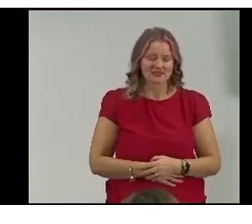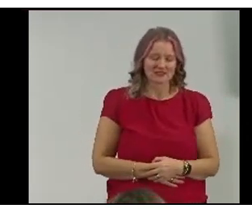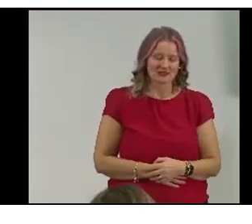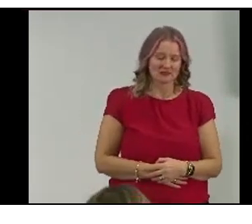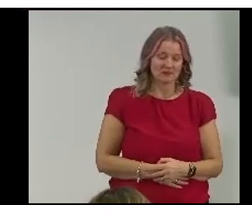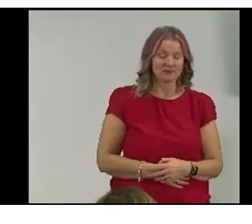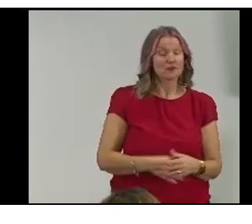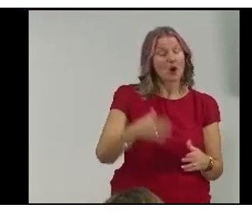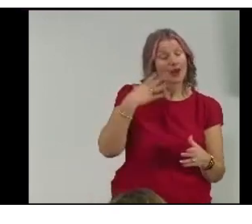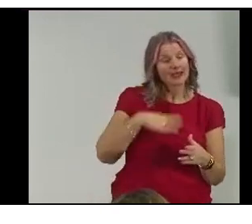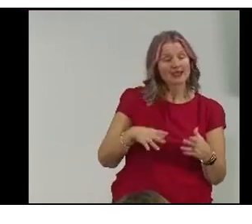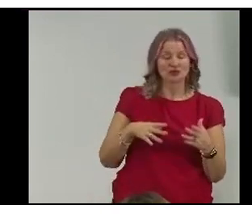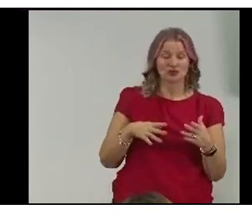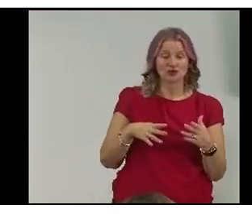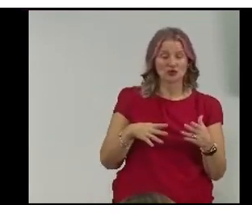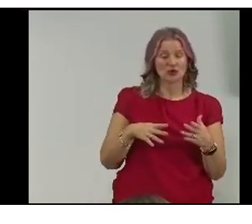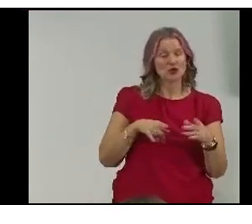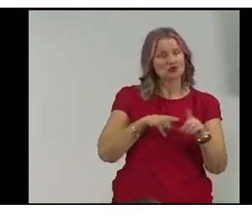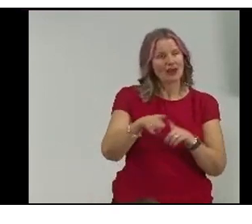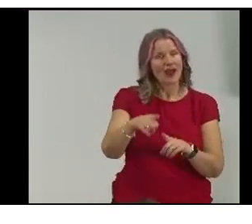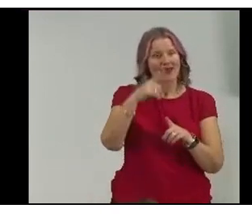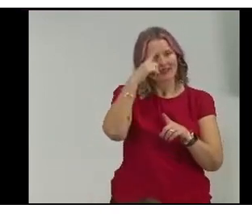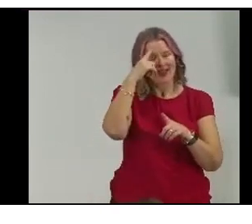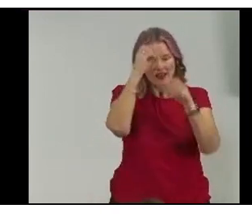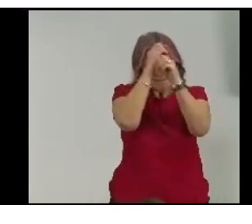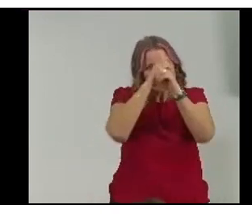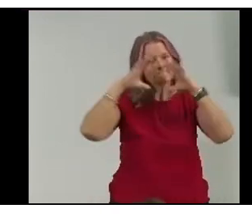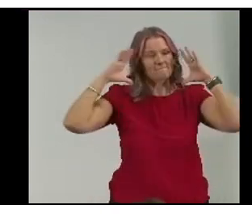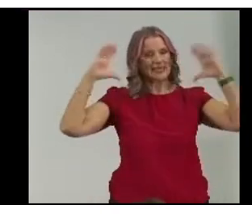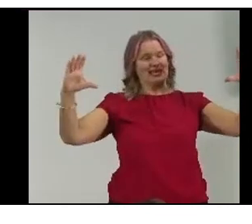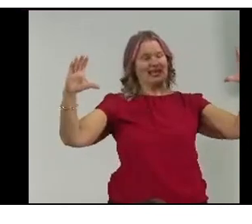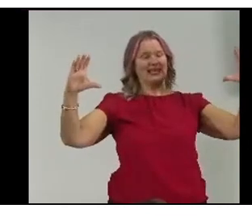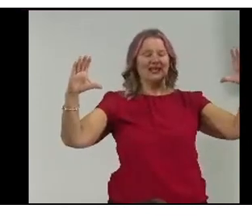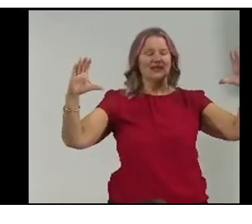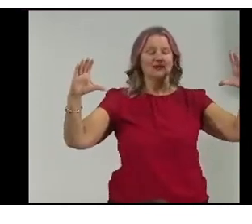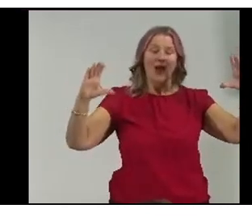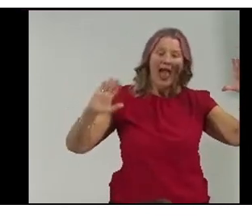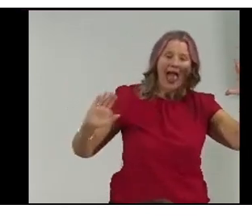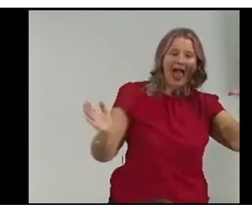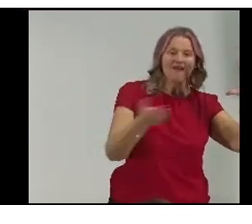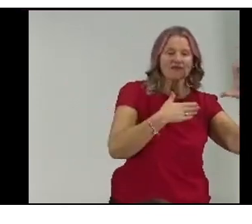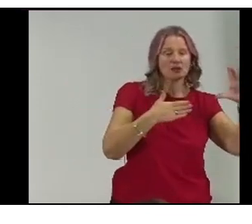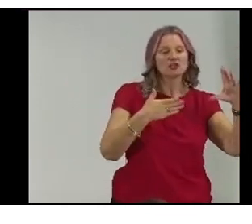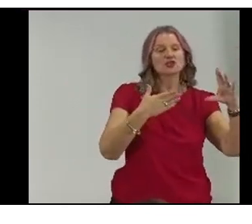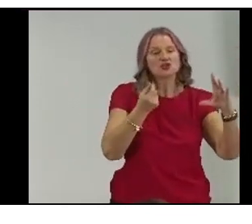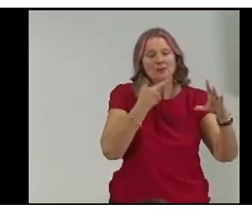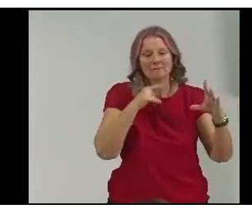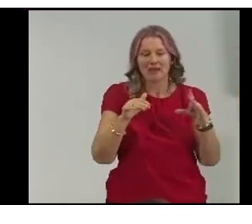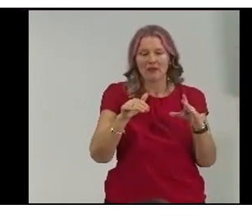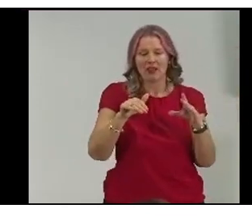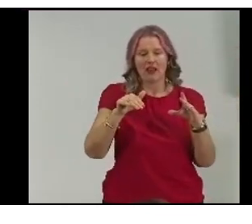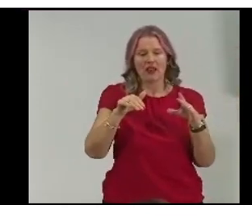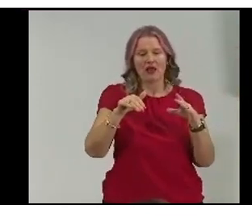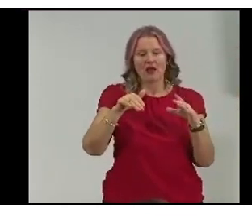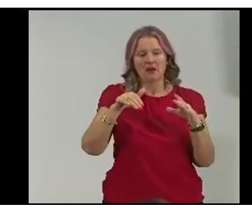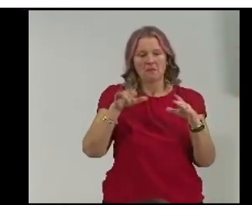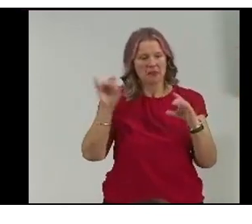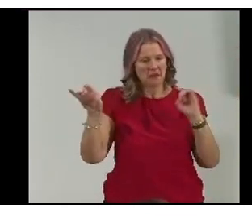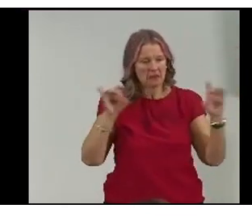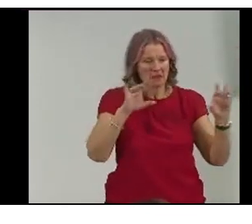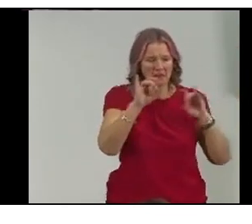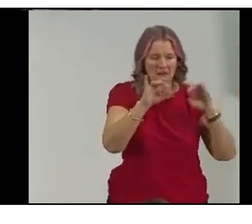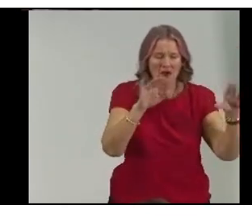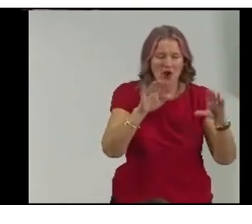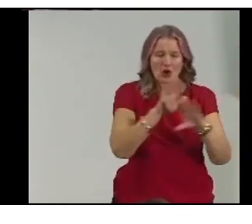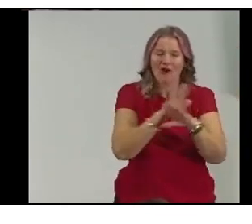I think we need to transition to the bigger picture, which is where everyone is getting left out from the main message. Yeah.